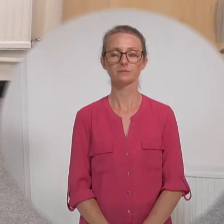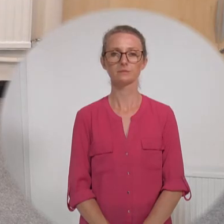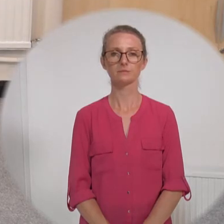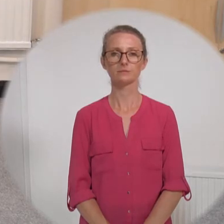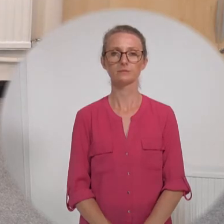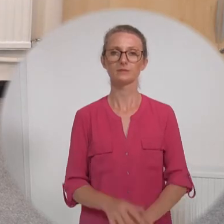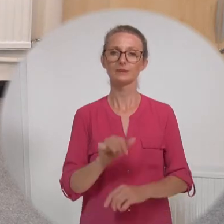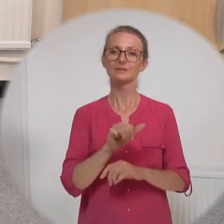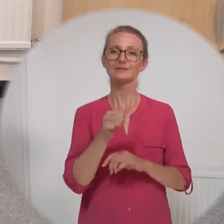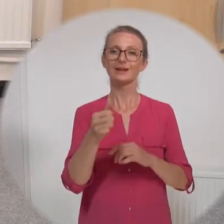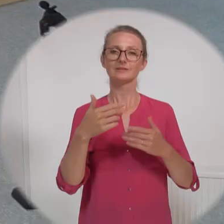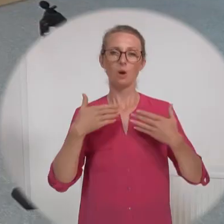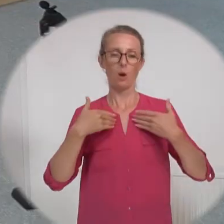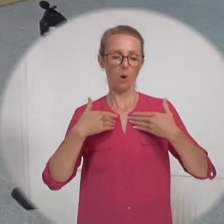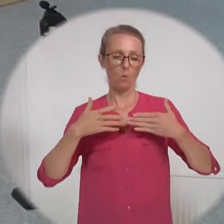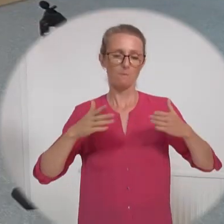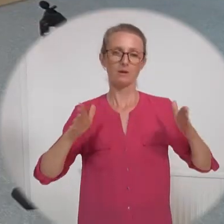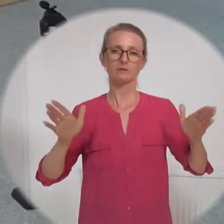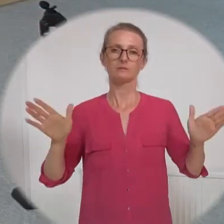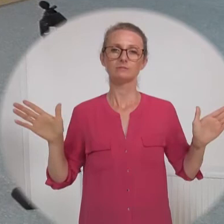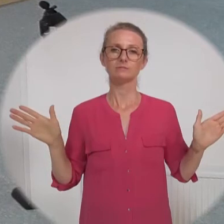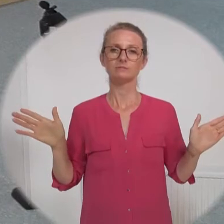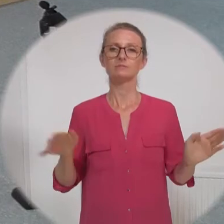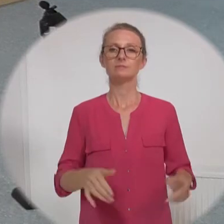Open the chest.